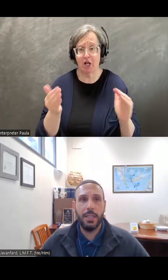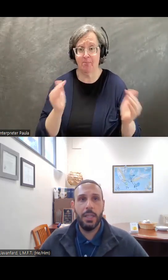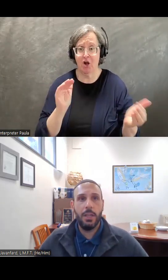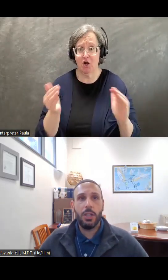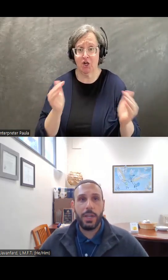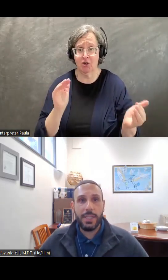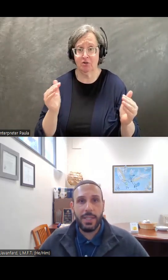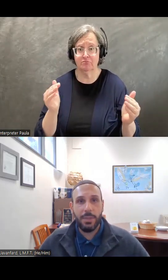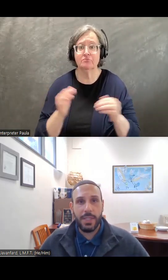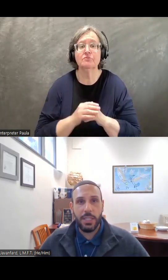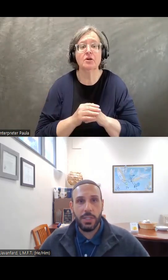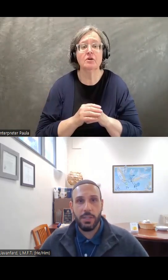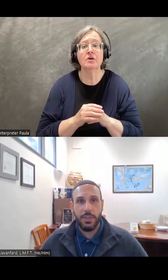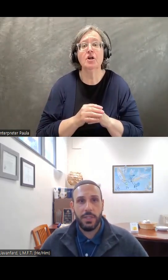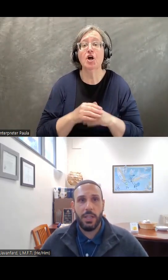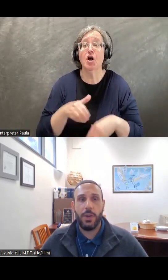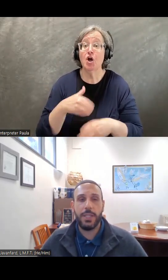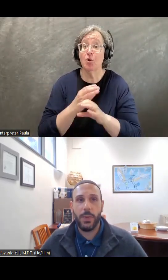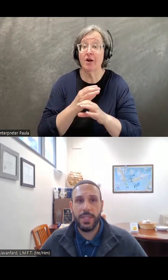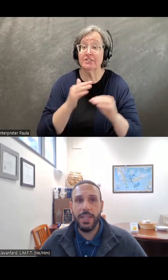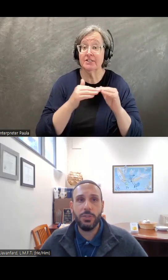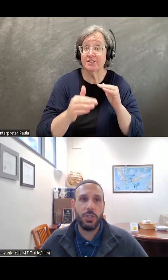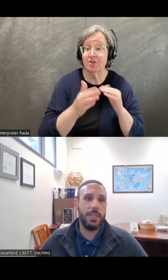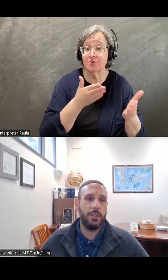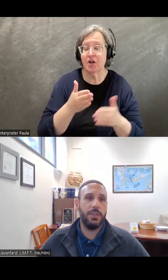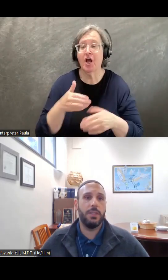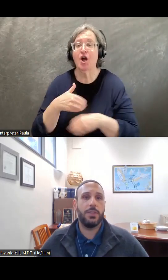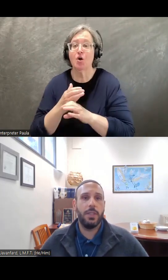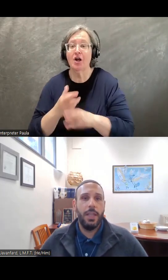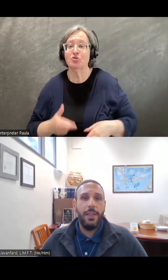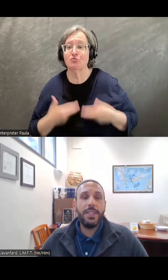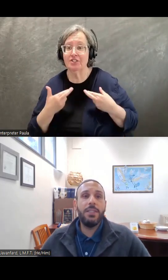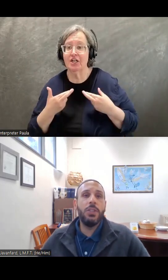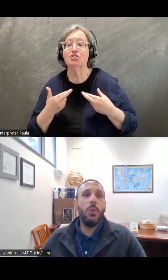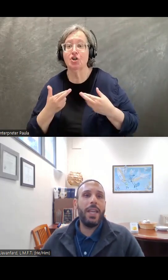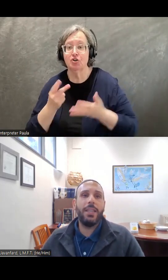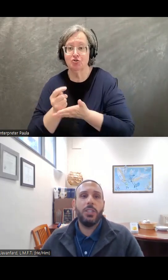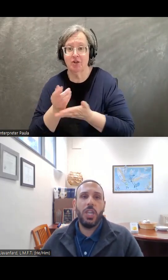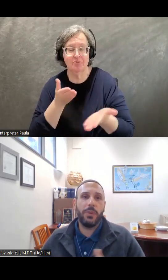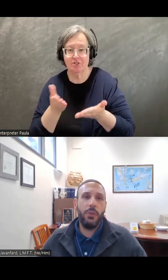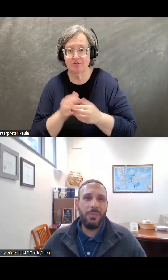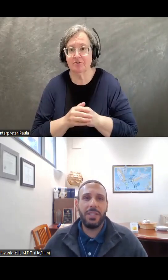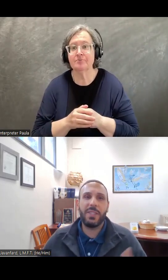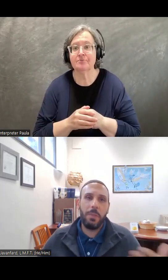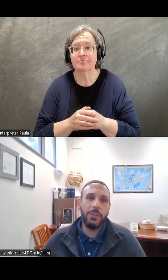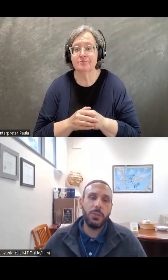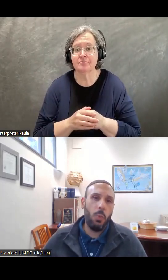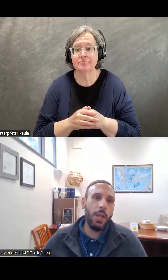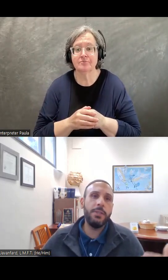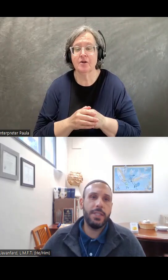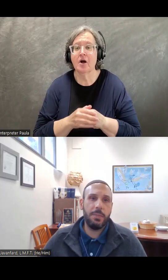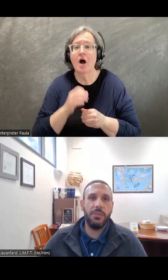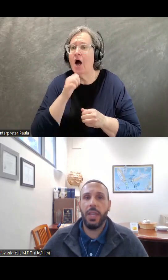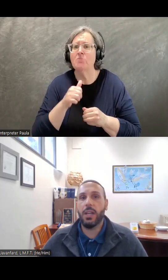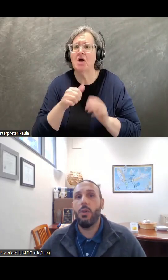contrast crisis stabilization services and crisis residential treatment services, this is in no way, shape, or form to disparage